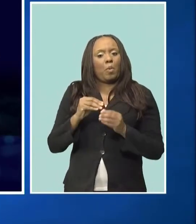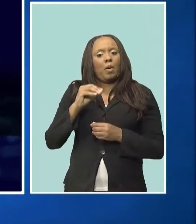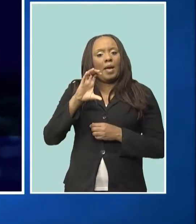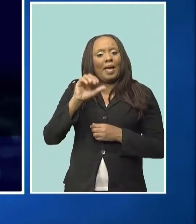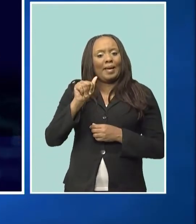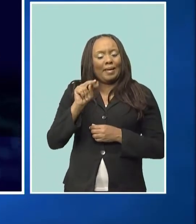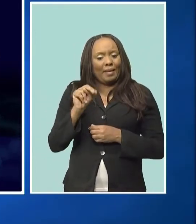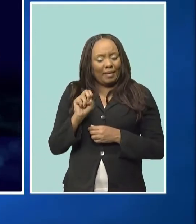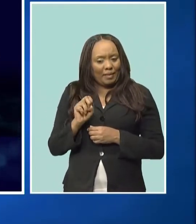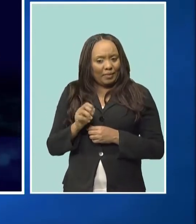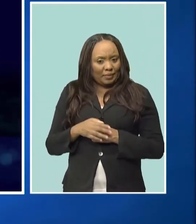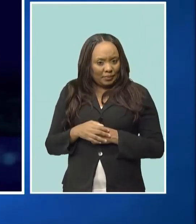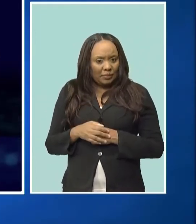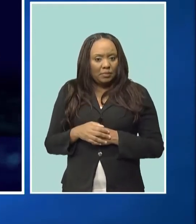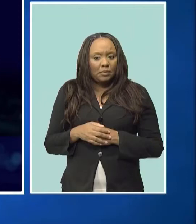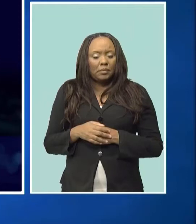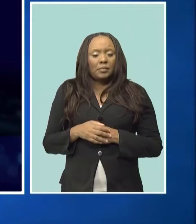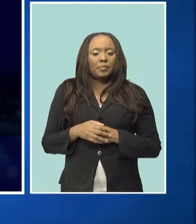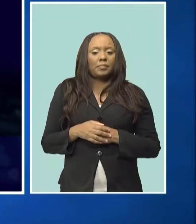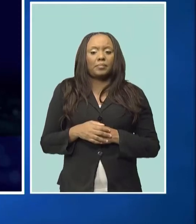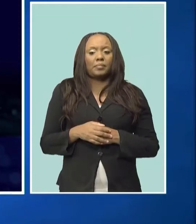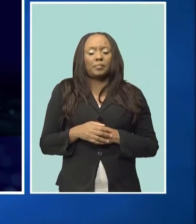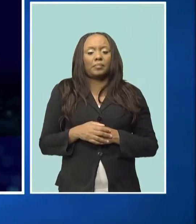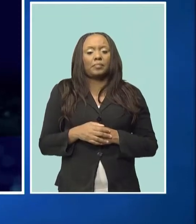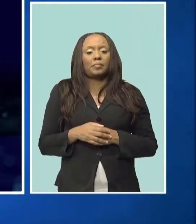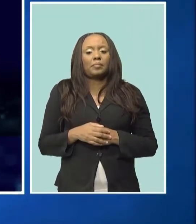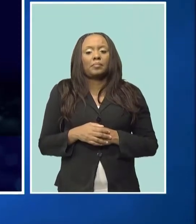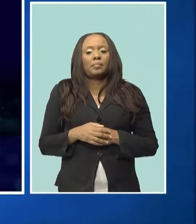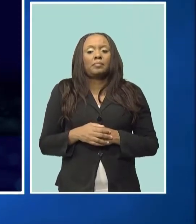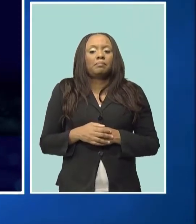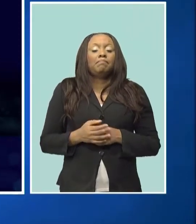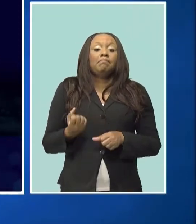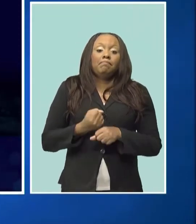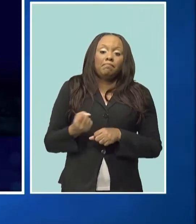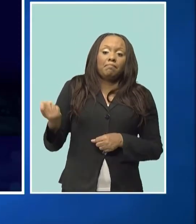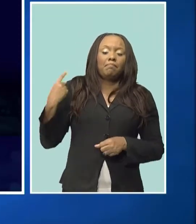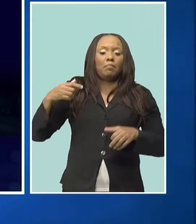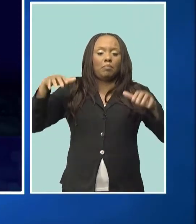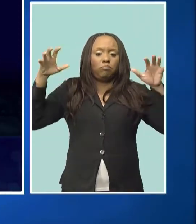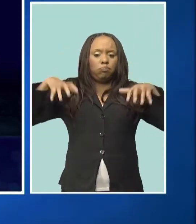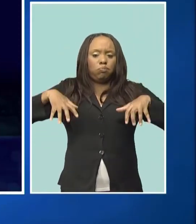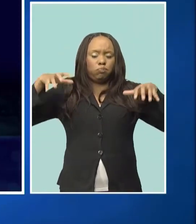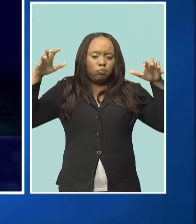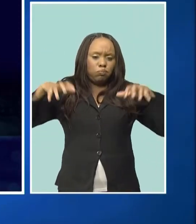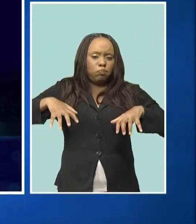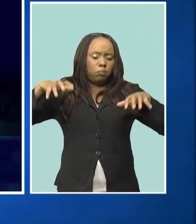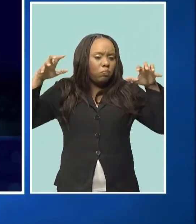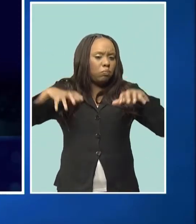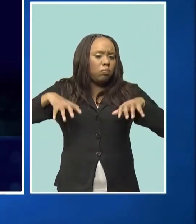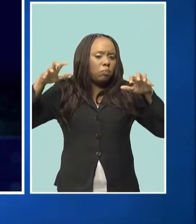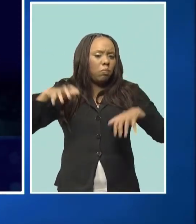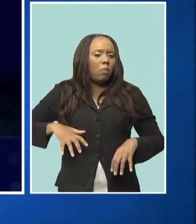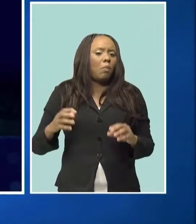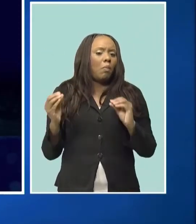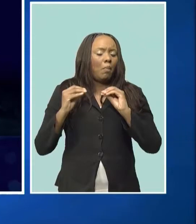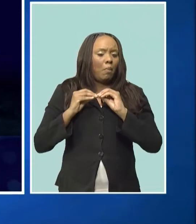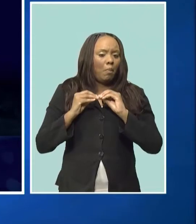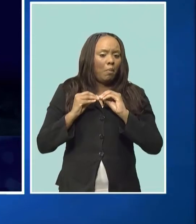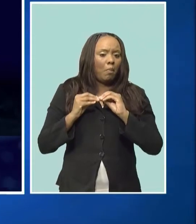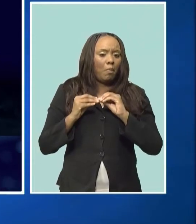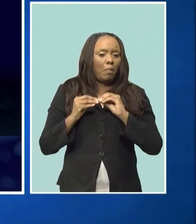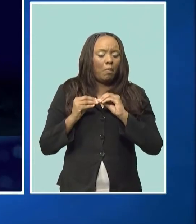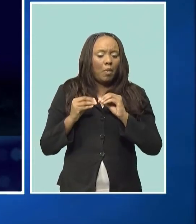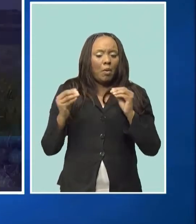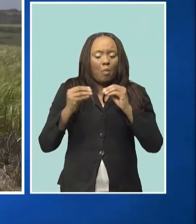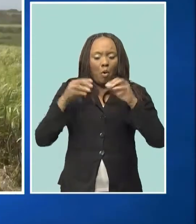But because of the good rainfall the previous year, the tonnages, tons per acre, were